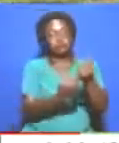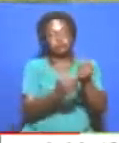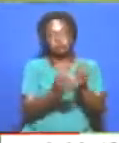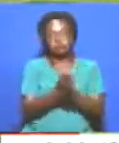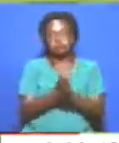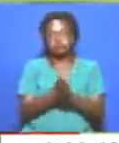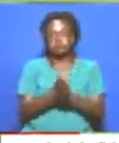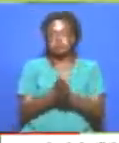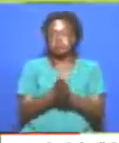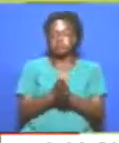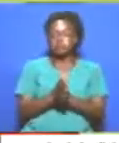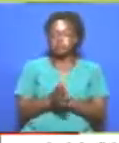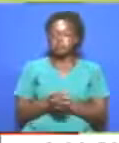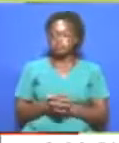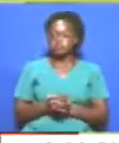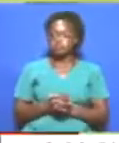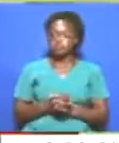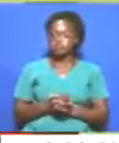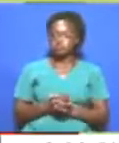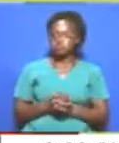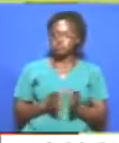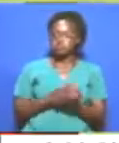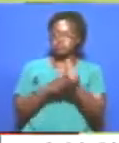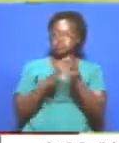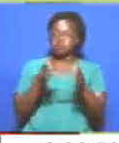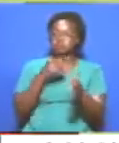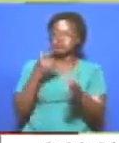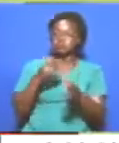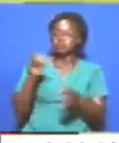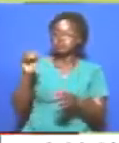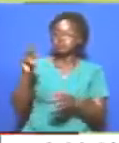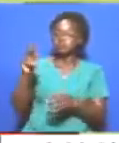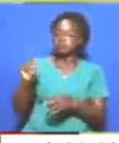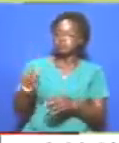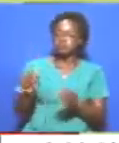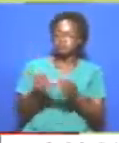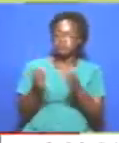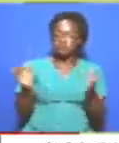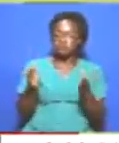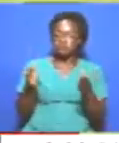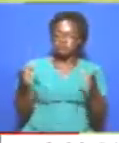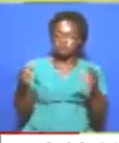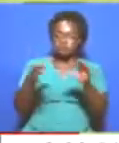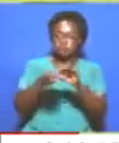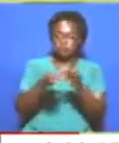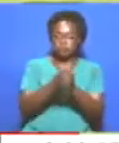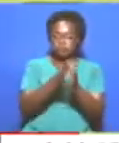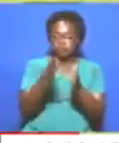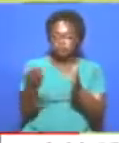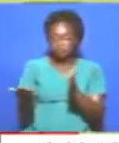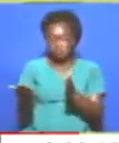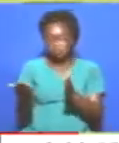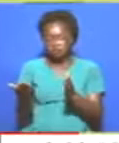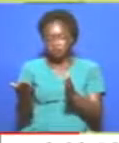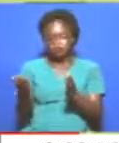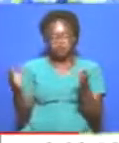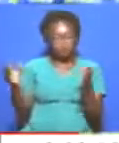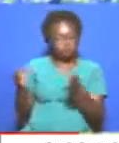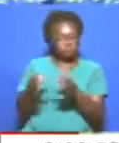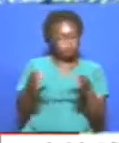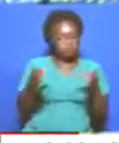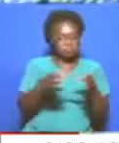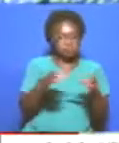Kenya! The leader said that the One Kenya Alliance is open to forming a coalition with other like-minded parties and